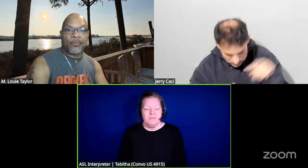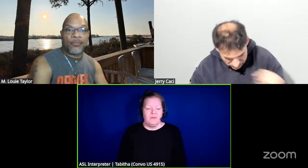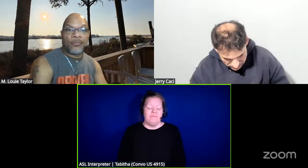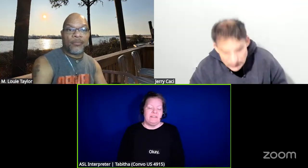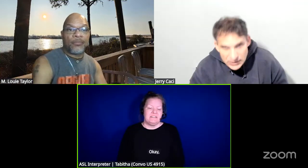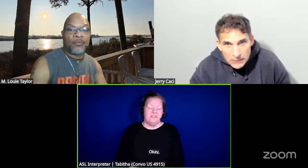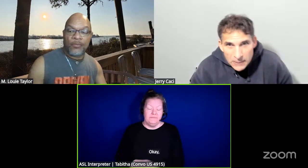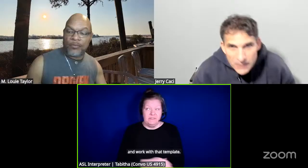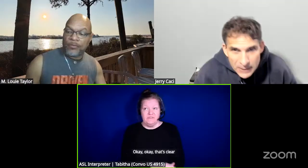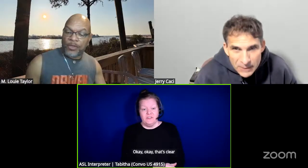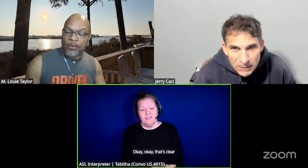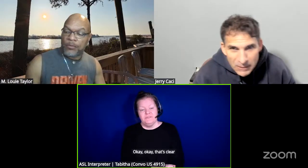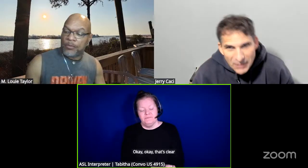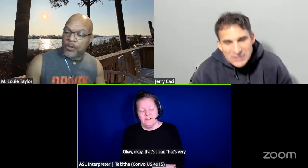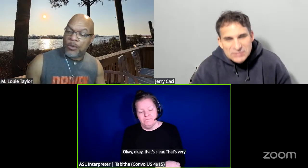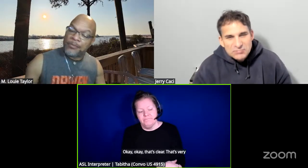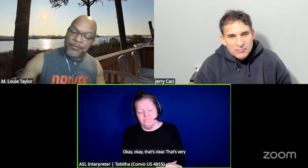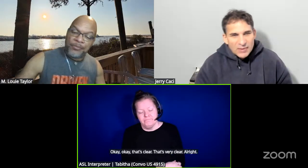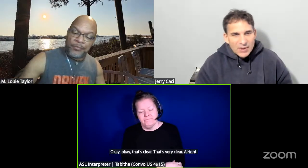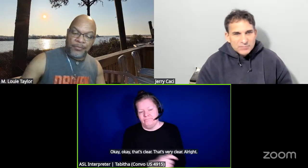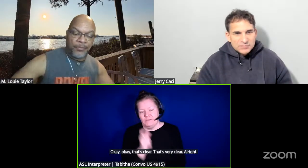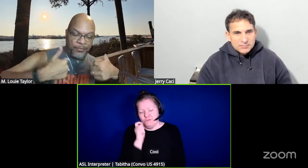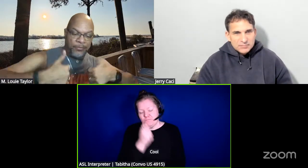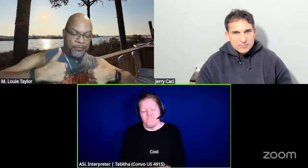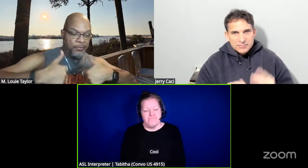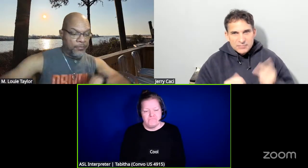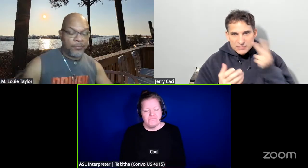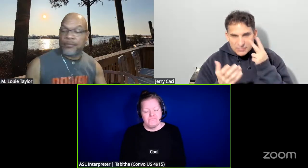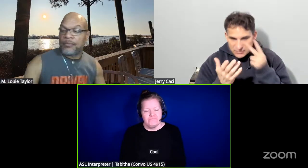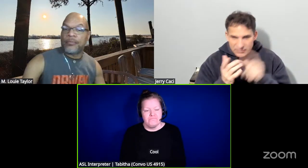Okay, okay, that's clear. That's very clear. All right. Cool.